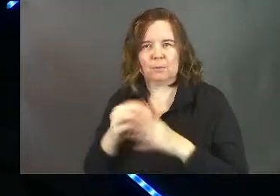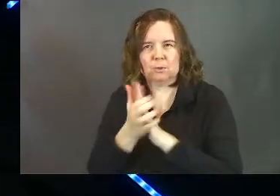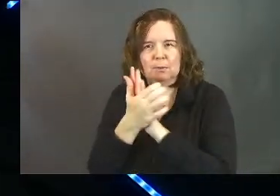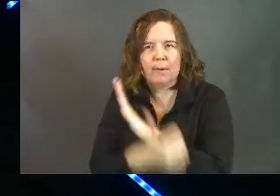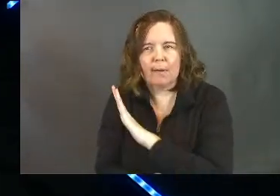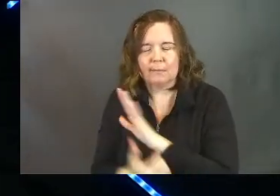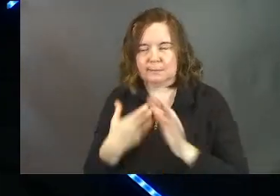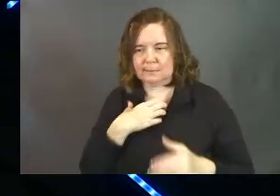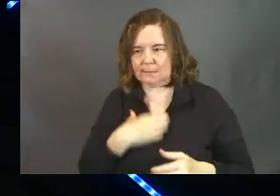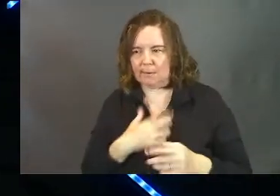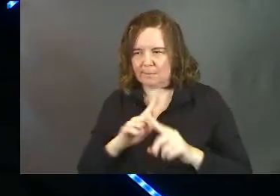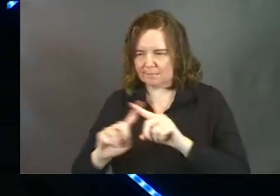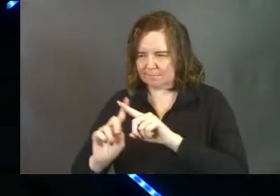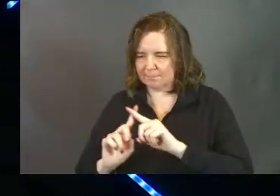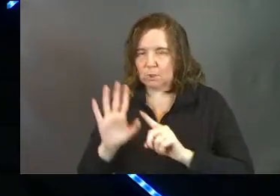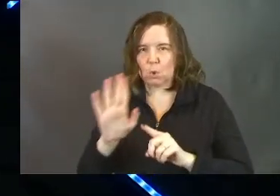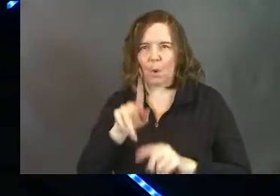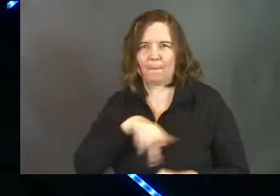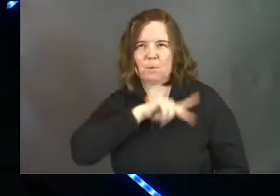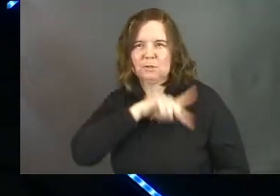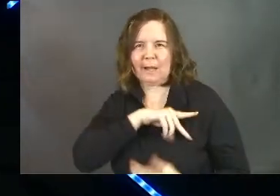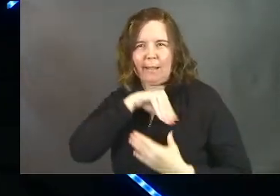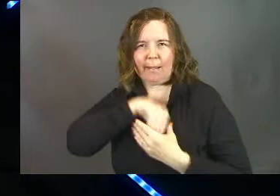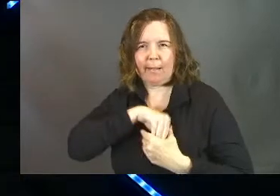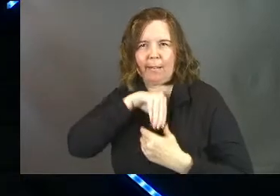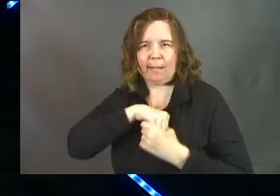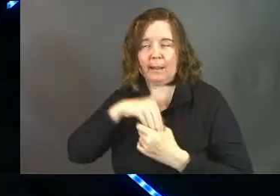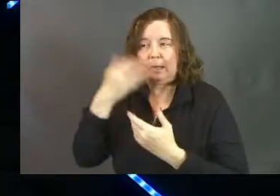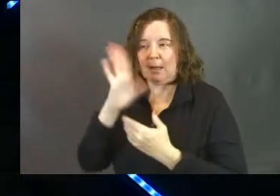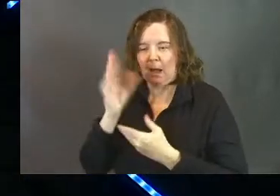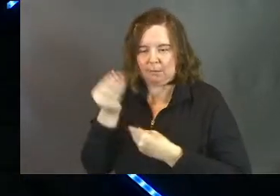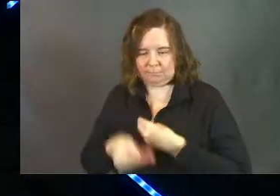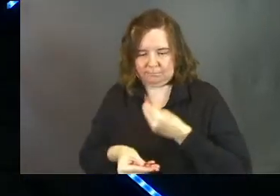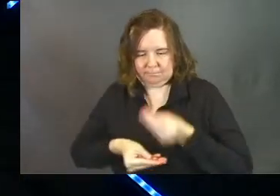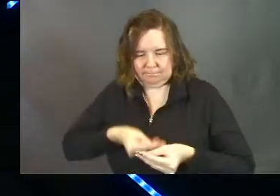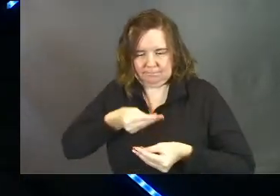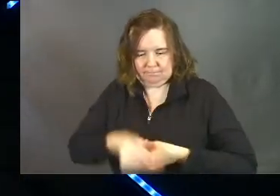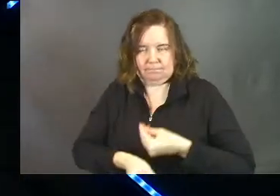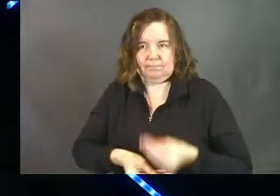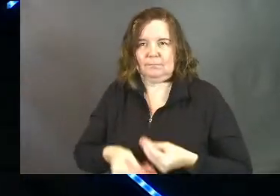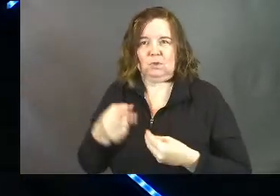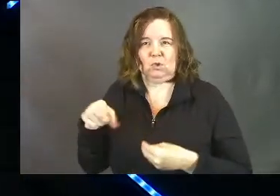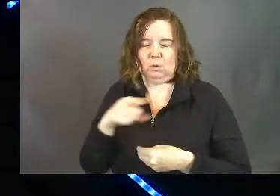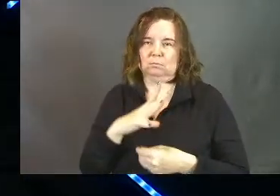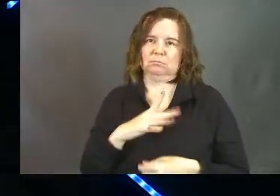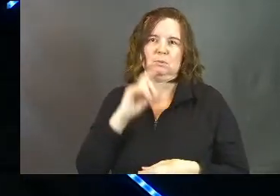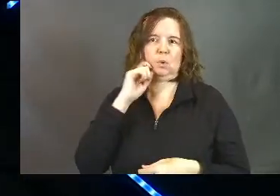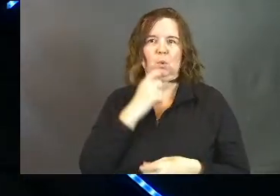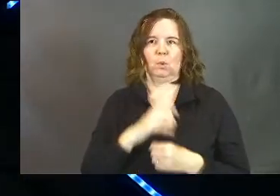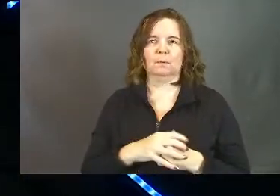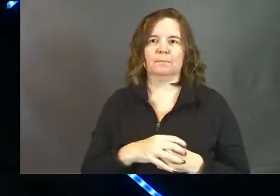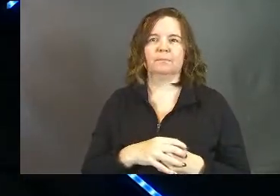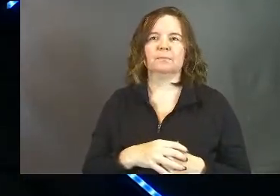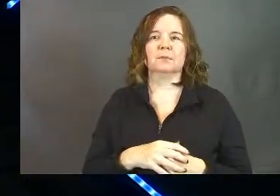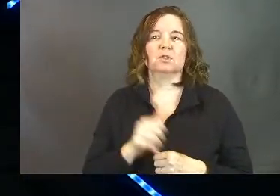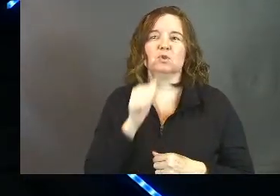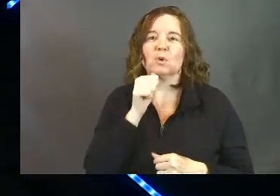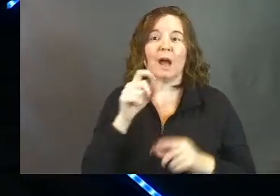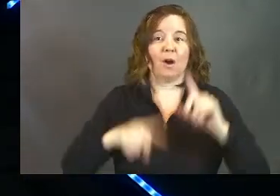you desire. He's put into you your personality. God has formed you. So, so cool. So you're not